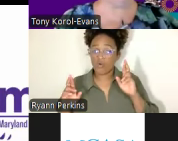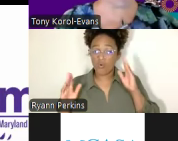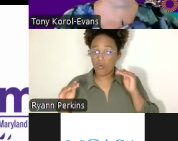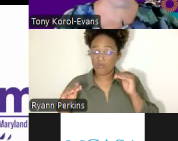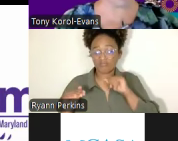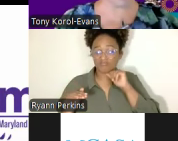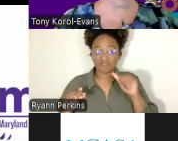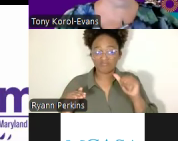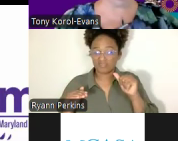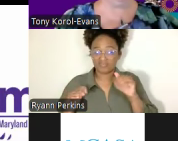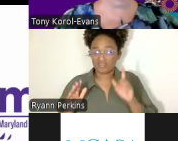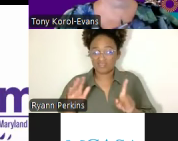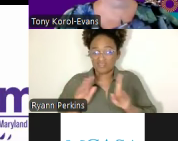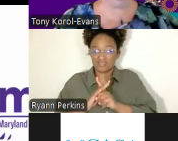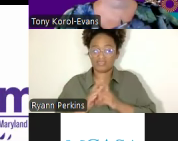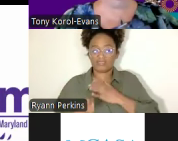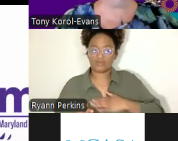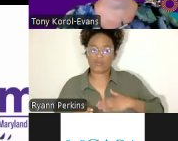womensrefuge.org.nz.